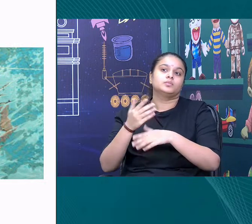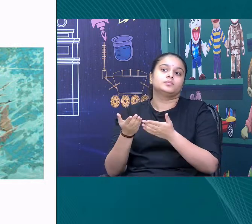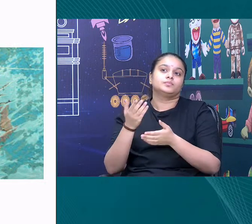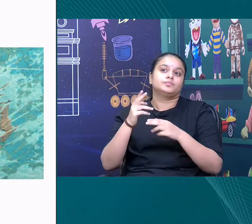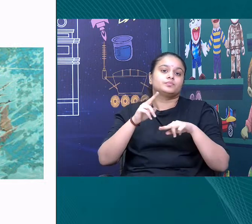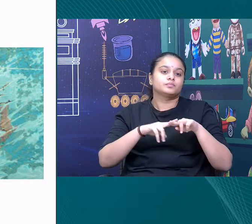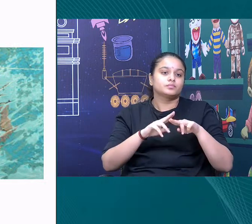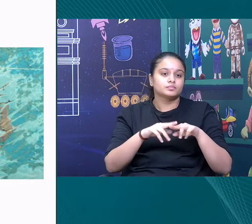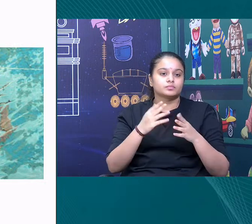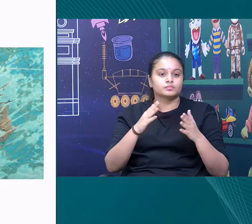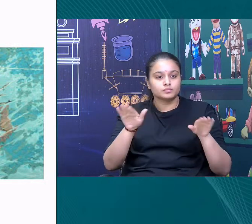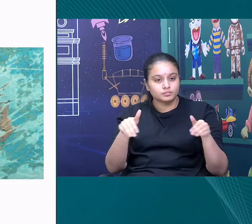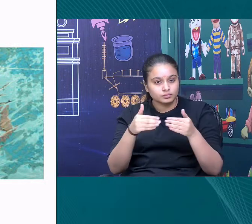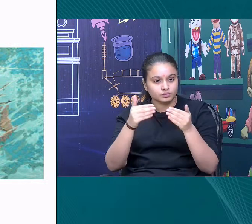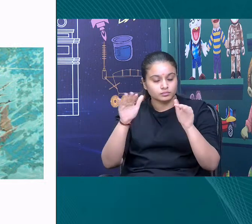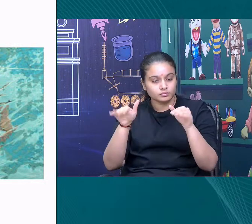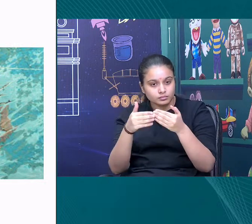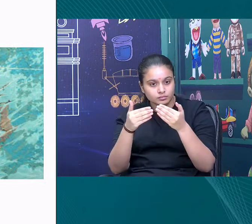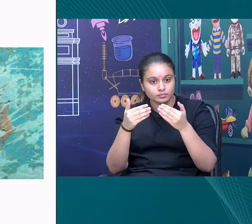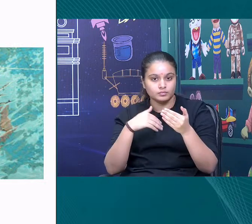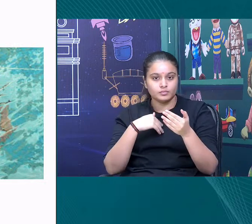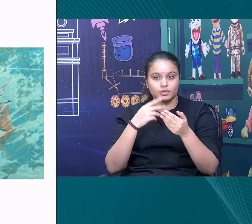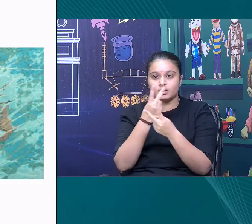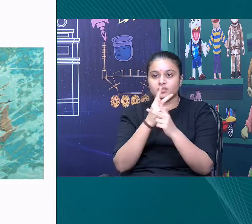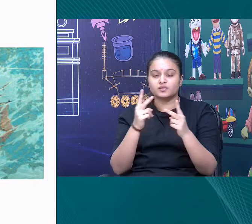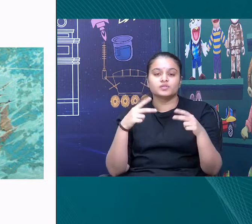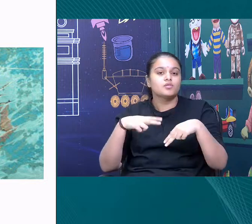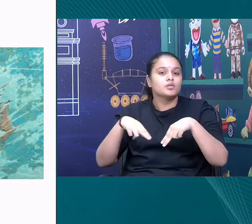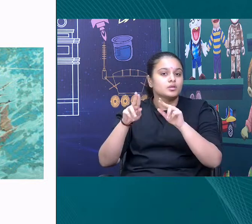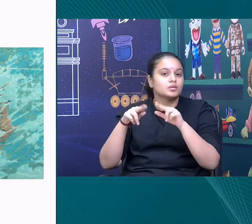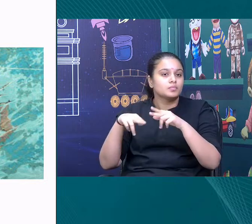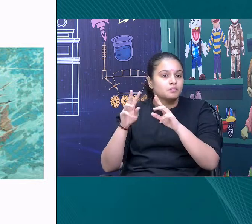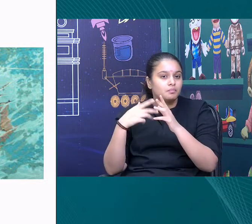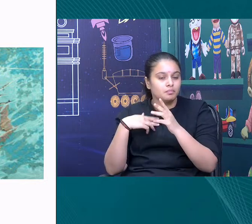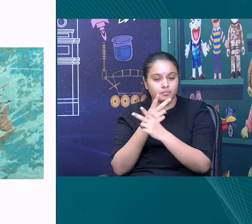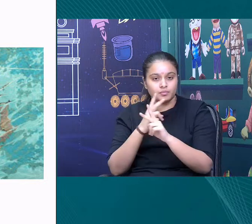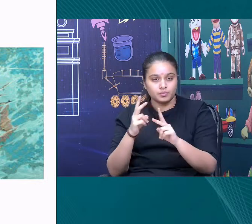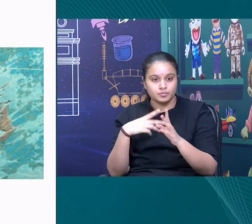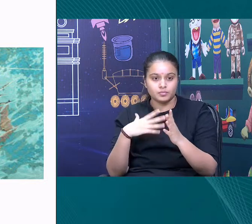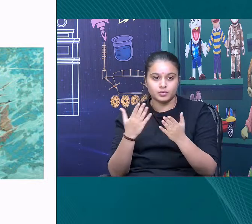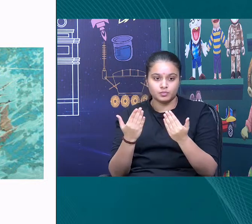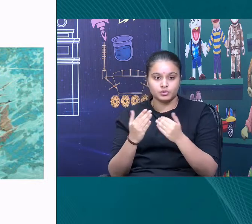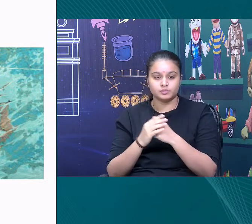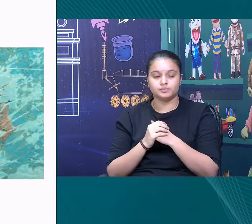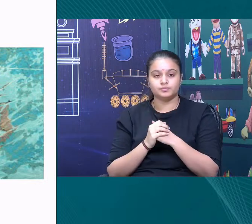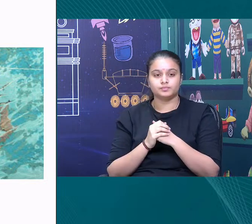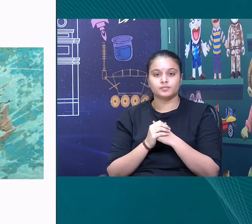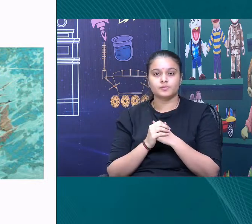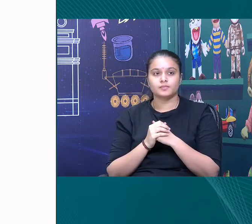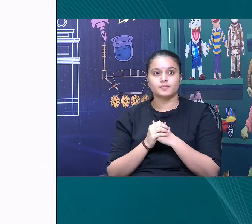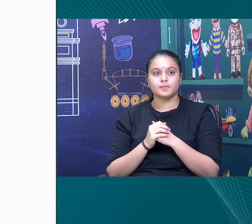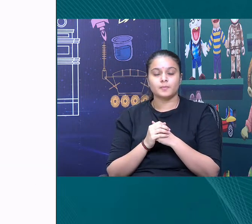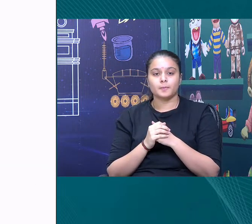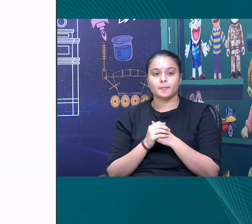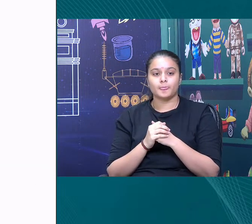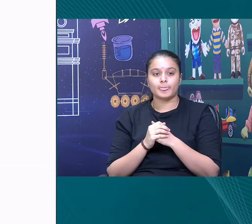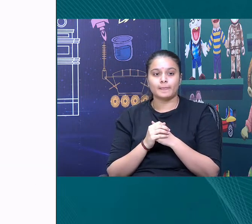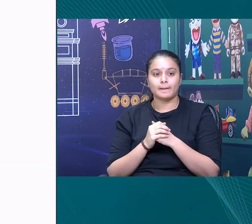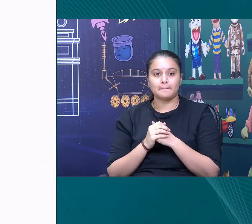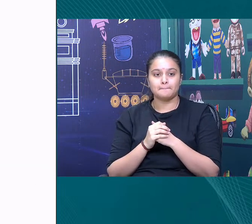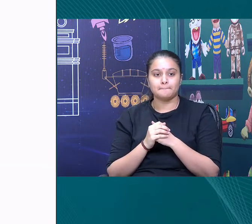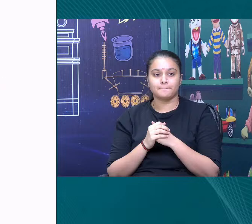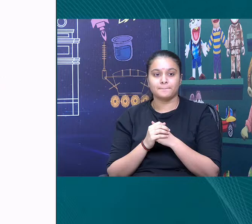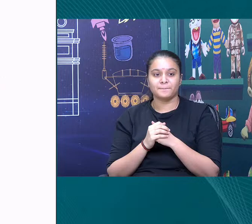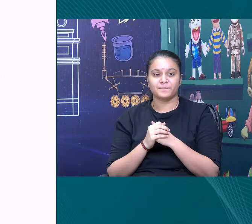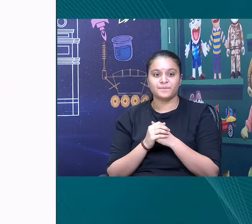meeting someone, he must also be getting inspired, that he is able to bring so much of a positive difference to everybody's life. Definitely.